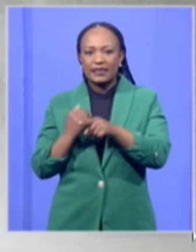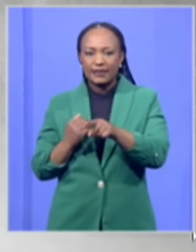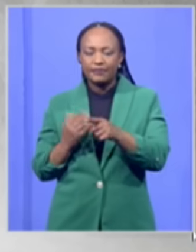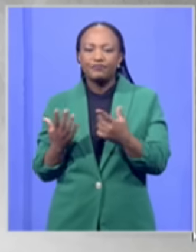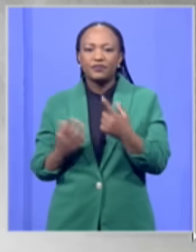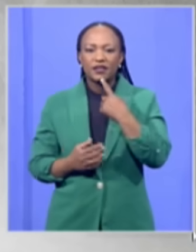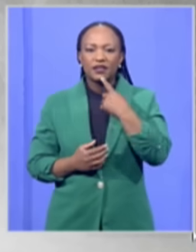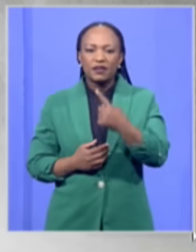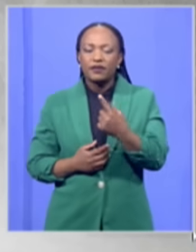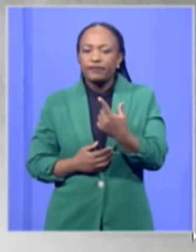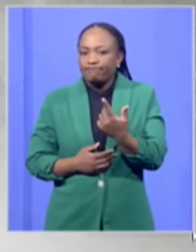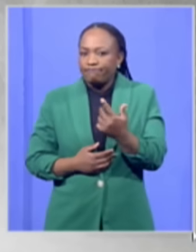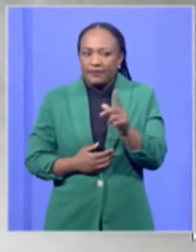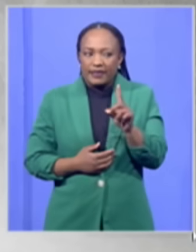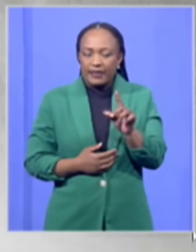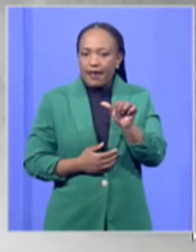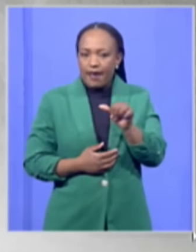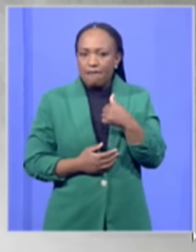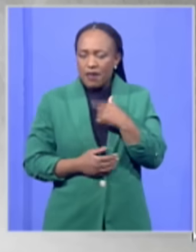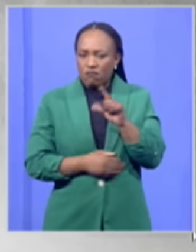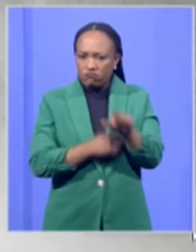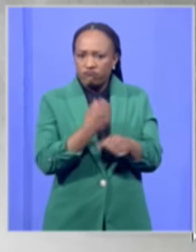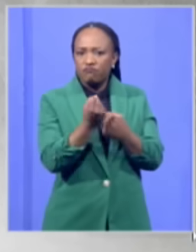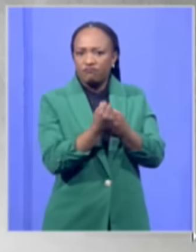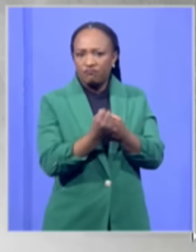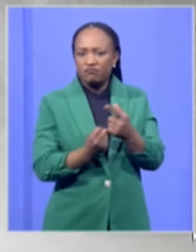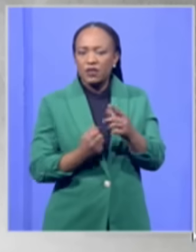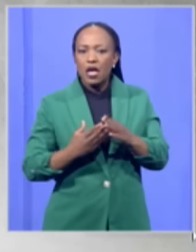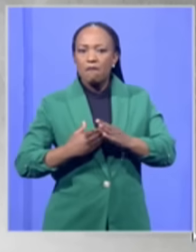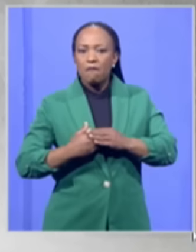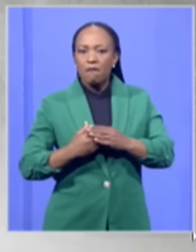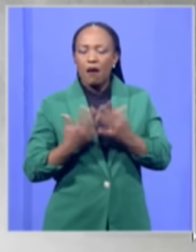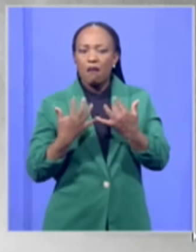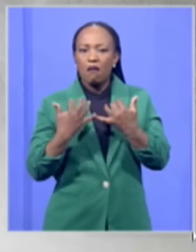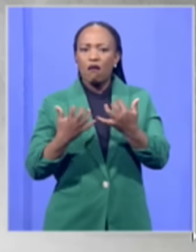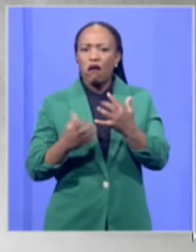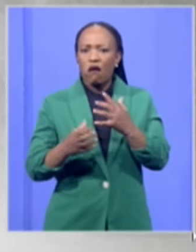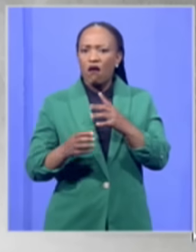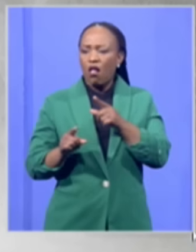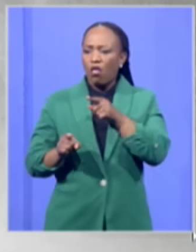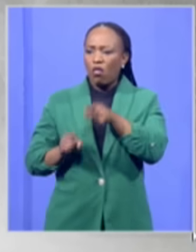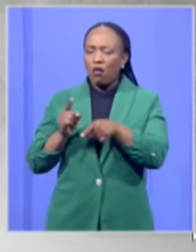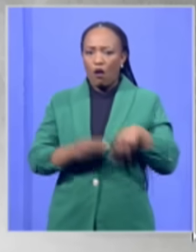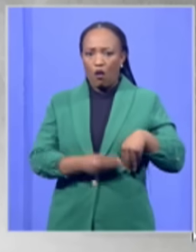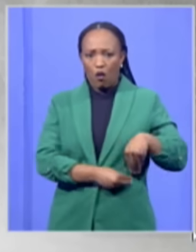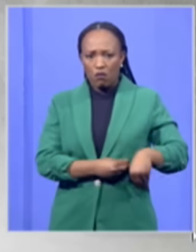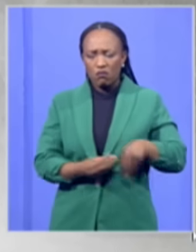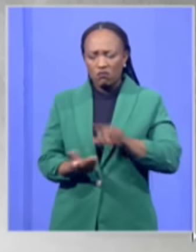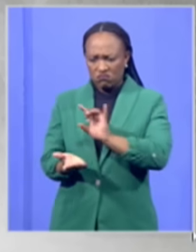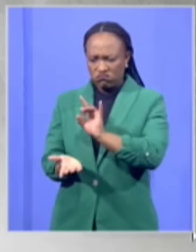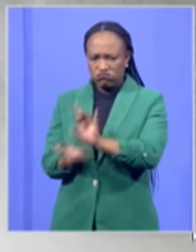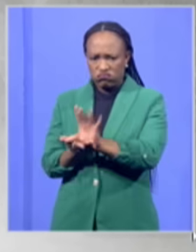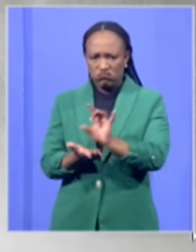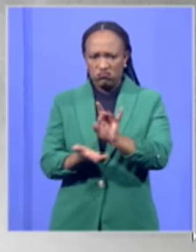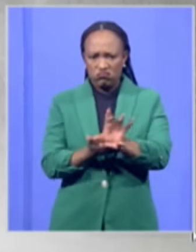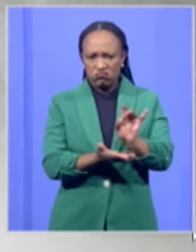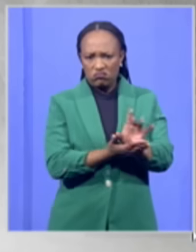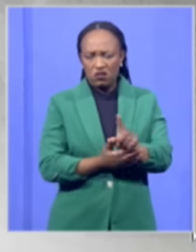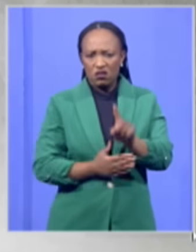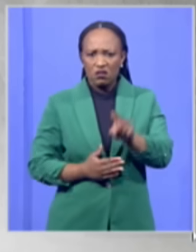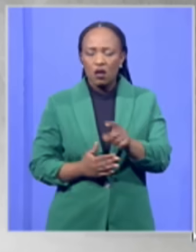ema le DA ge e bolela gore maloko a palamente a watatetšwago ka bomenetša a rakwe ka gore re ka se